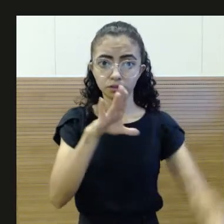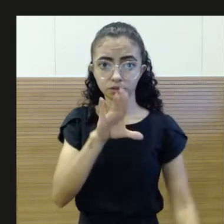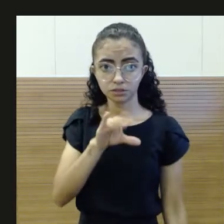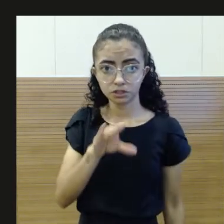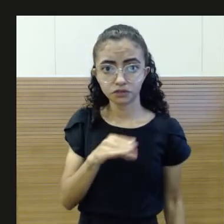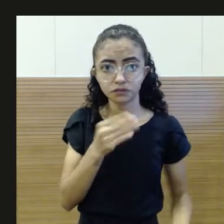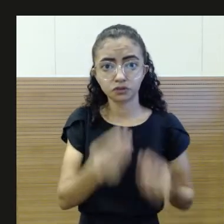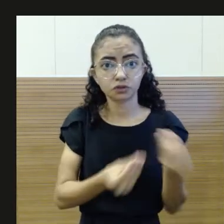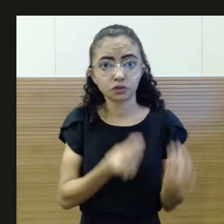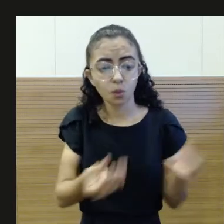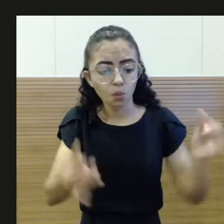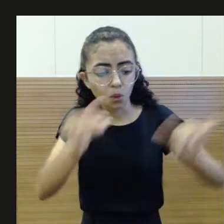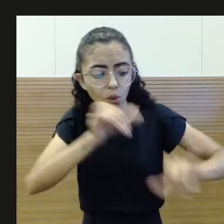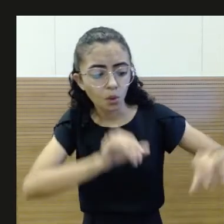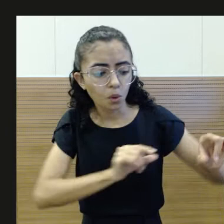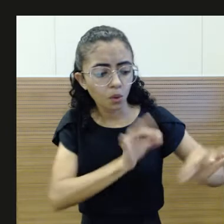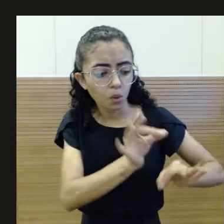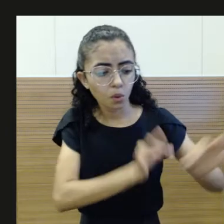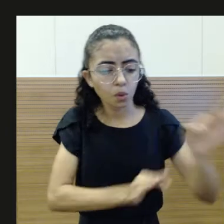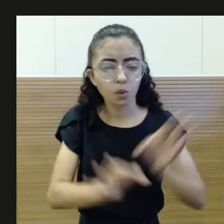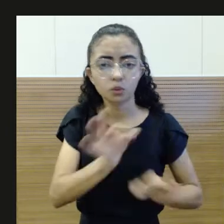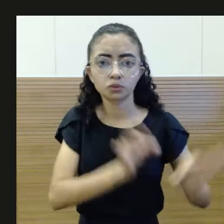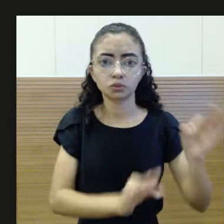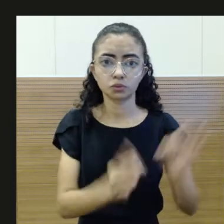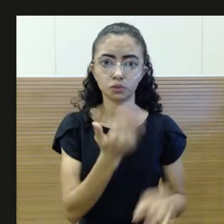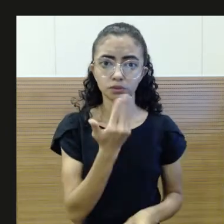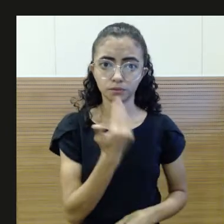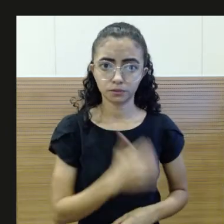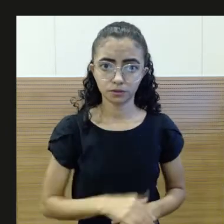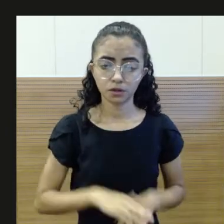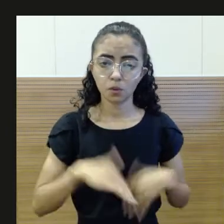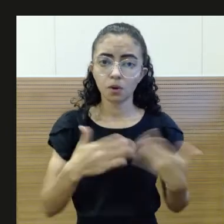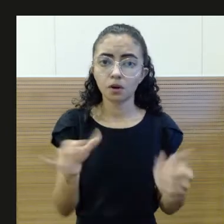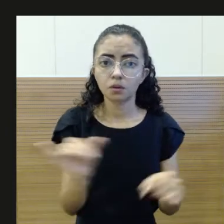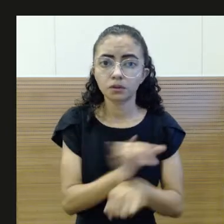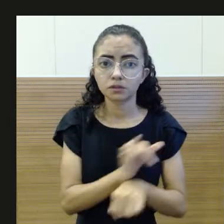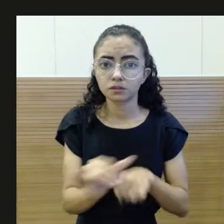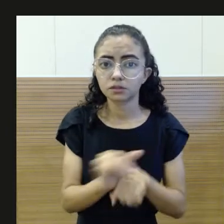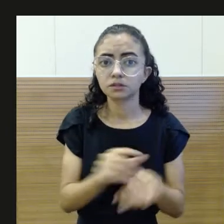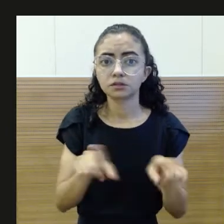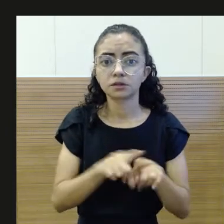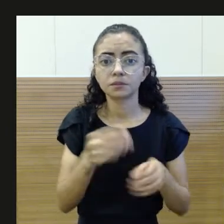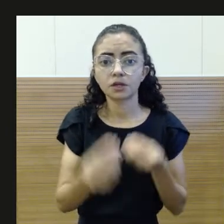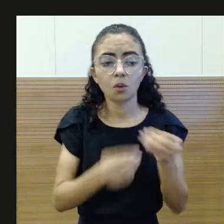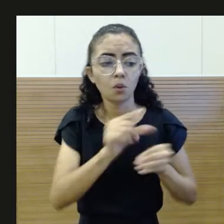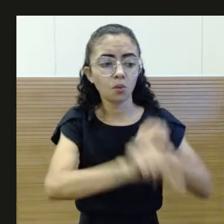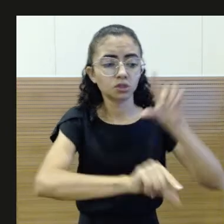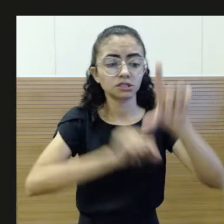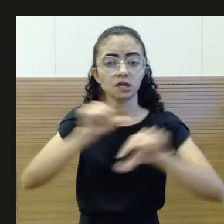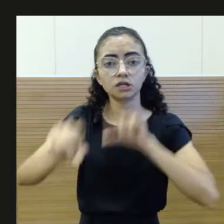And we've made a lot of training in the last years in terms of